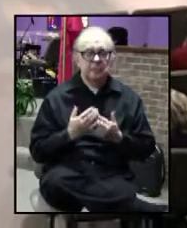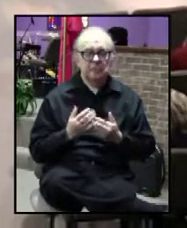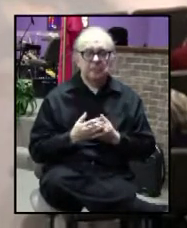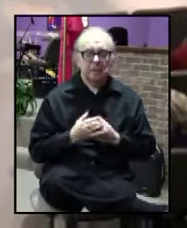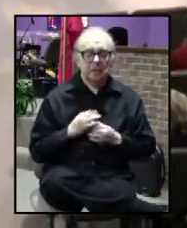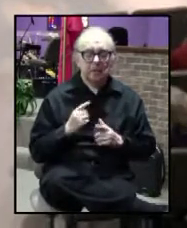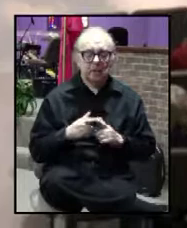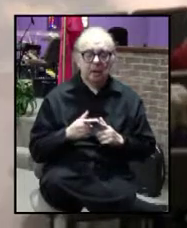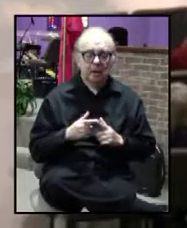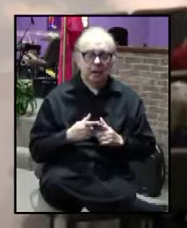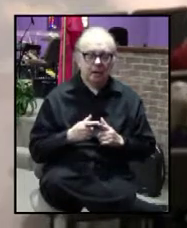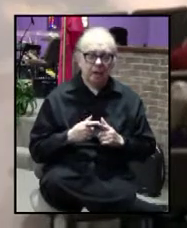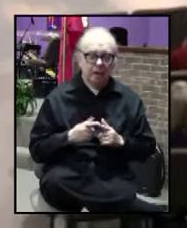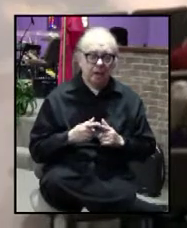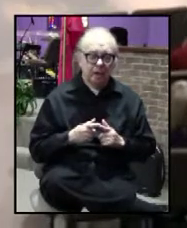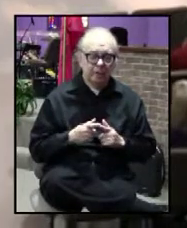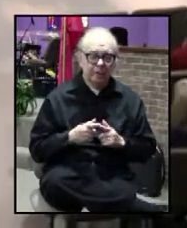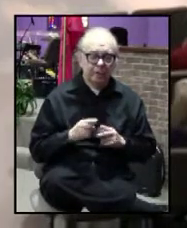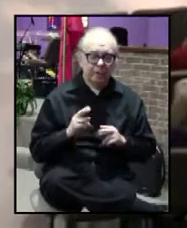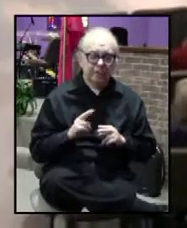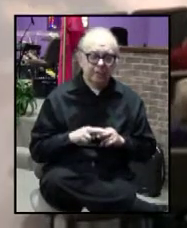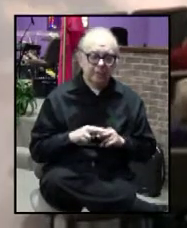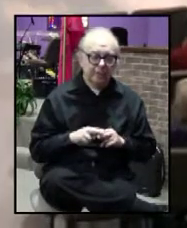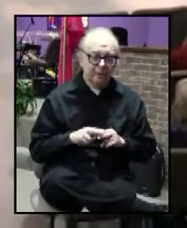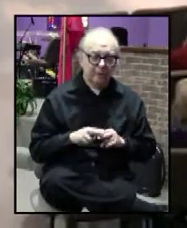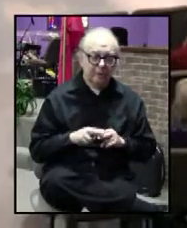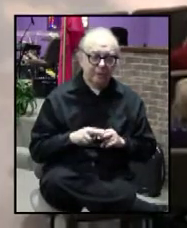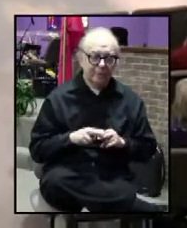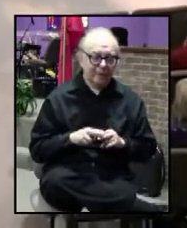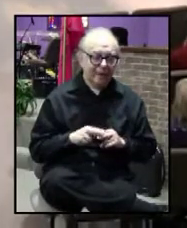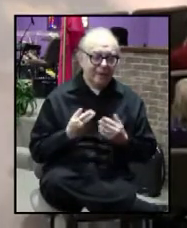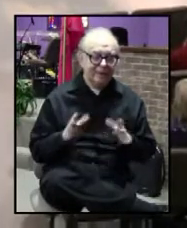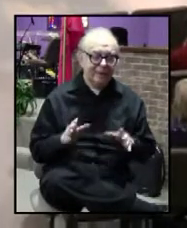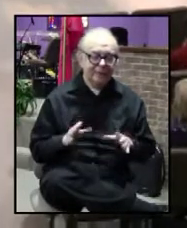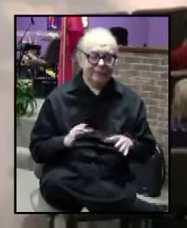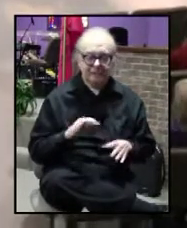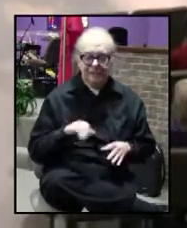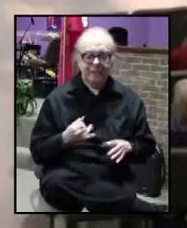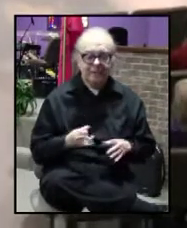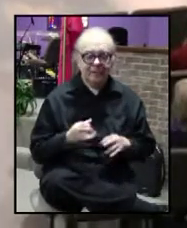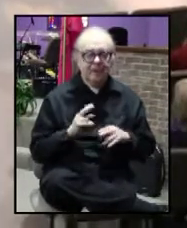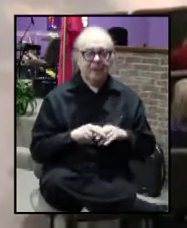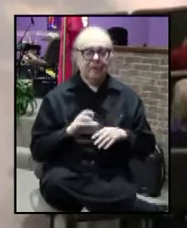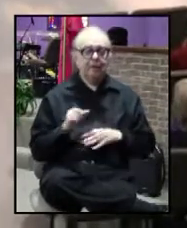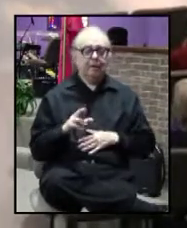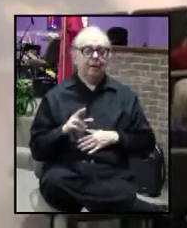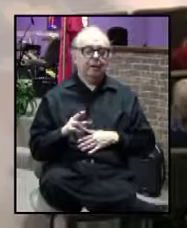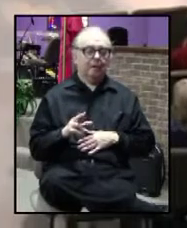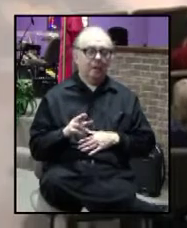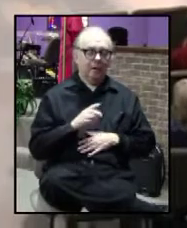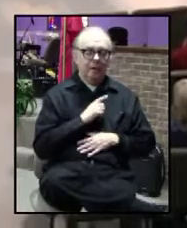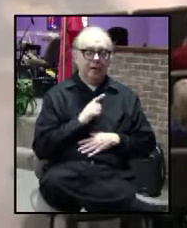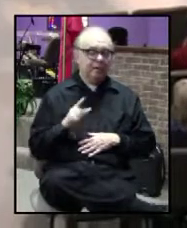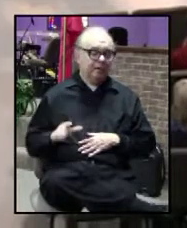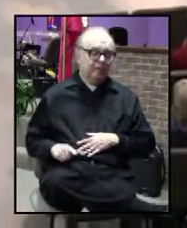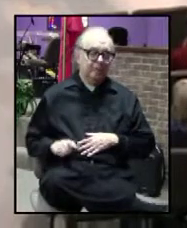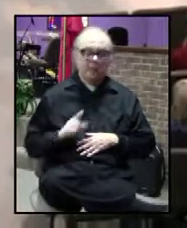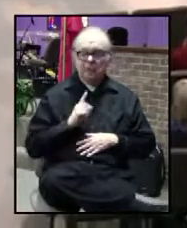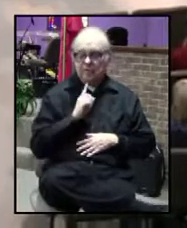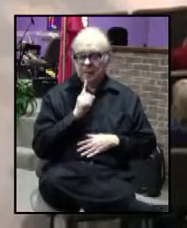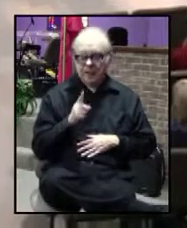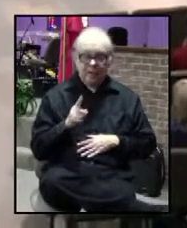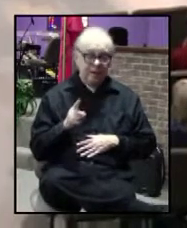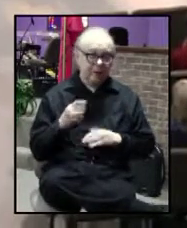And then you can go sweat somewhere after you're done. And go sit in your car and say, Lord, that was a